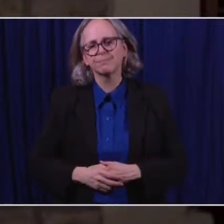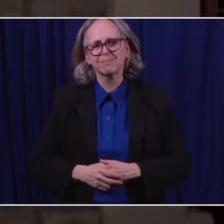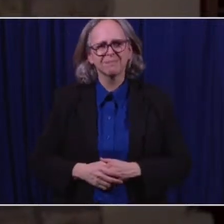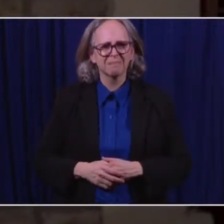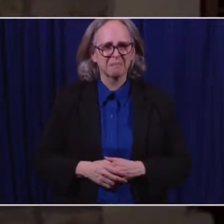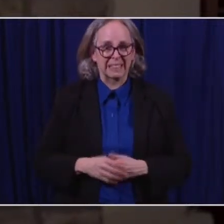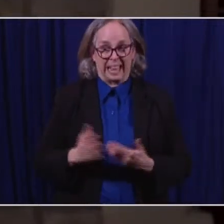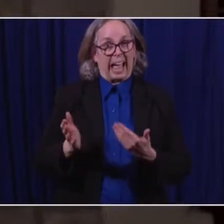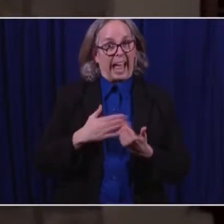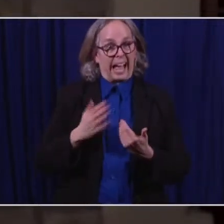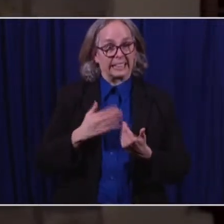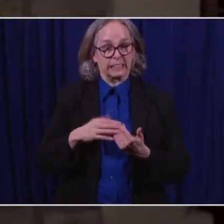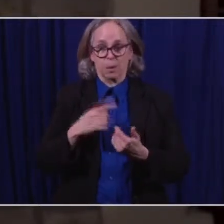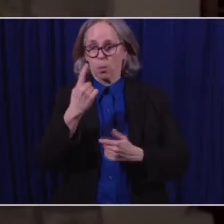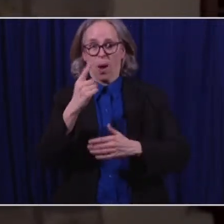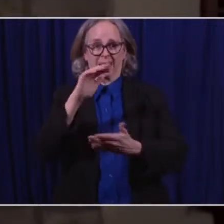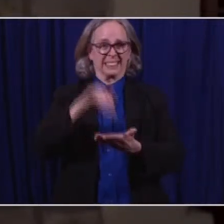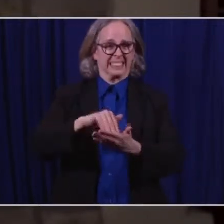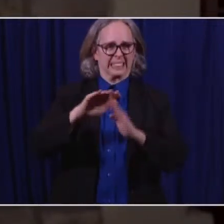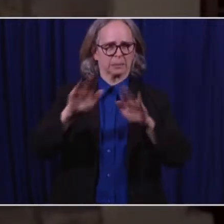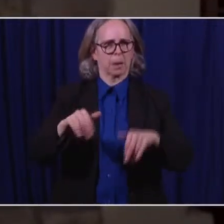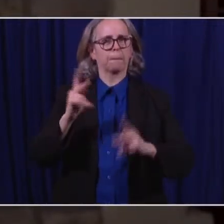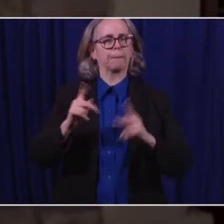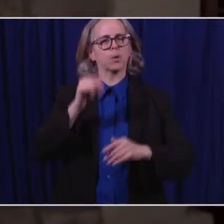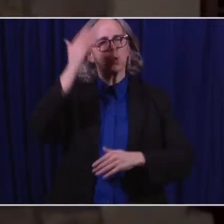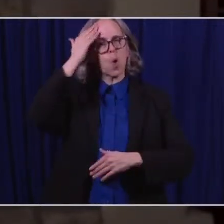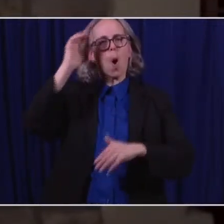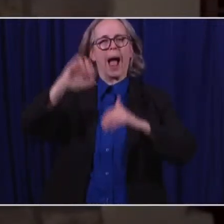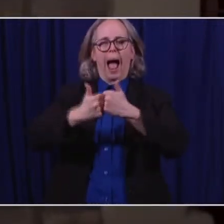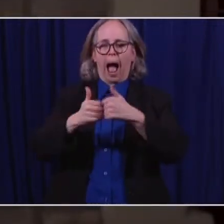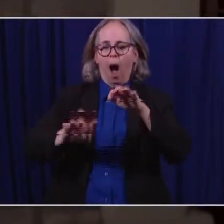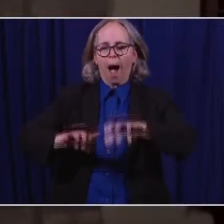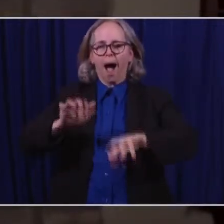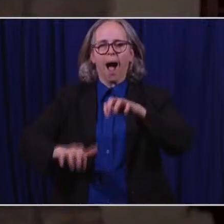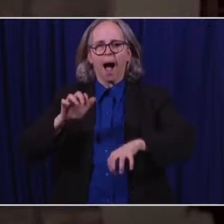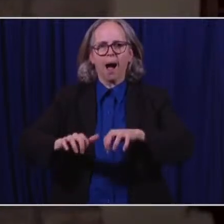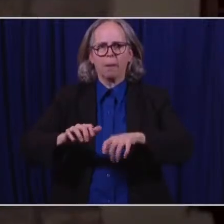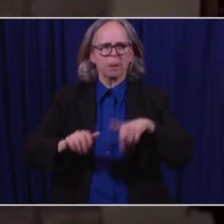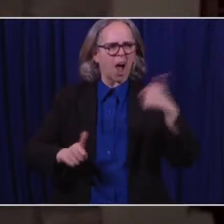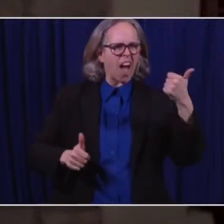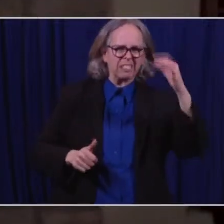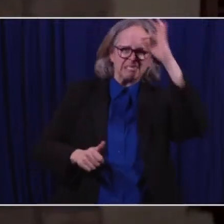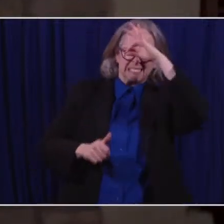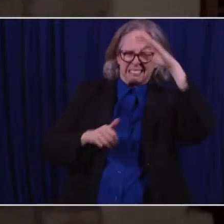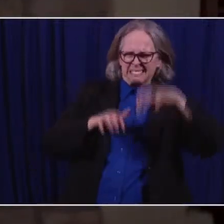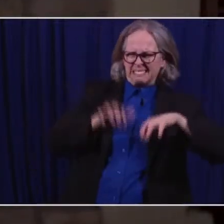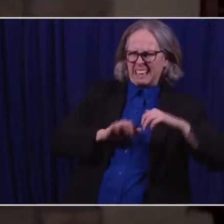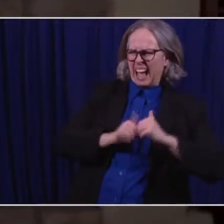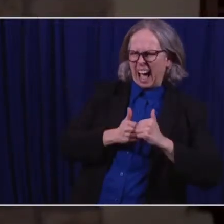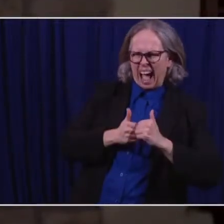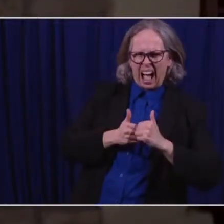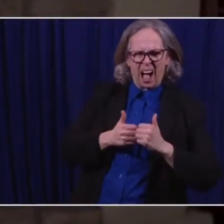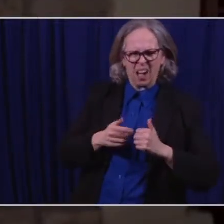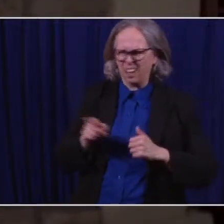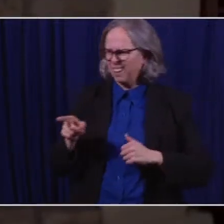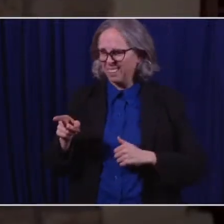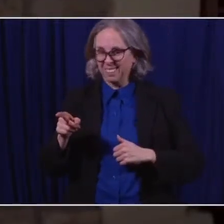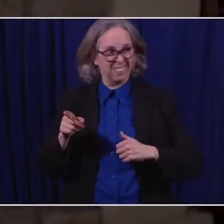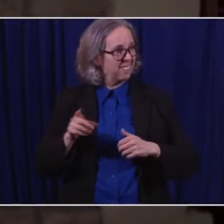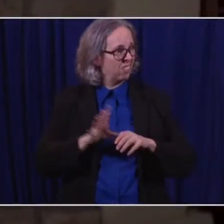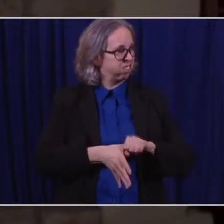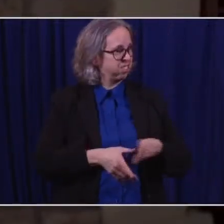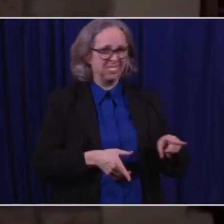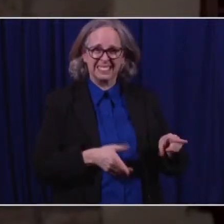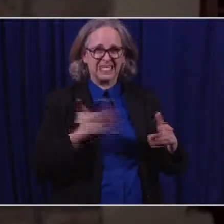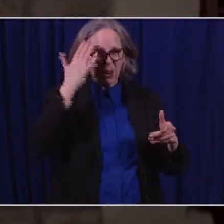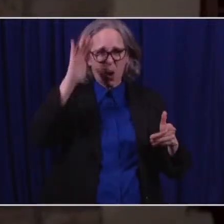have a computer and those who are tech savvy at least enough to do that. So we think it will be an improvement, but we know